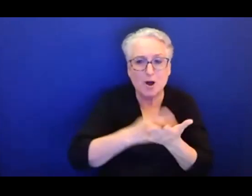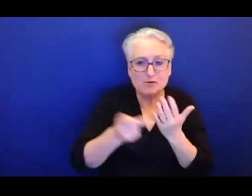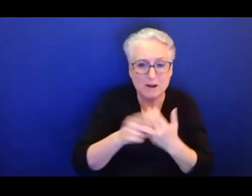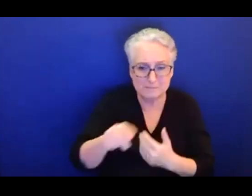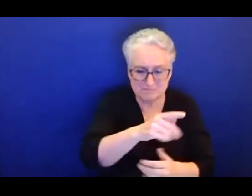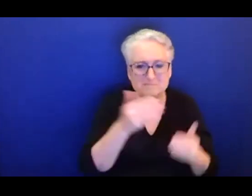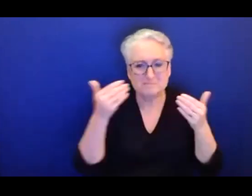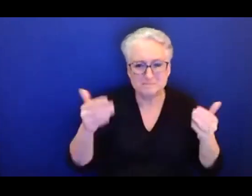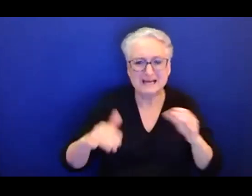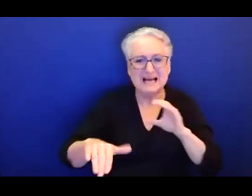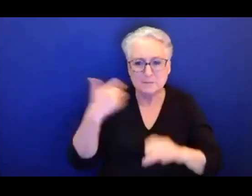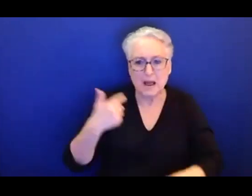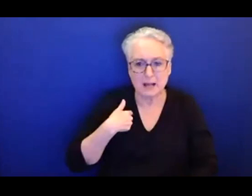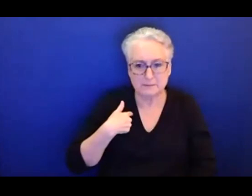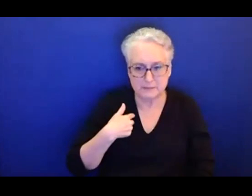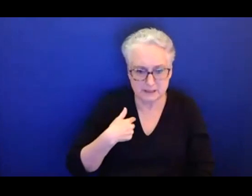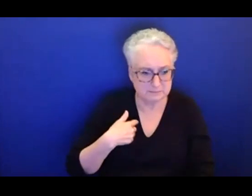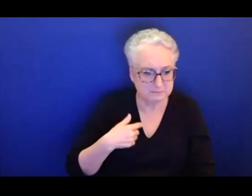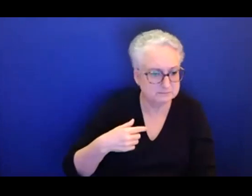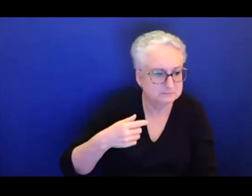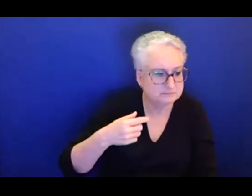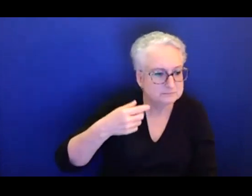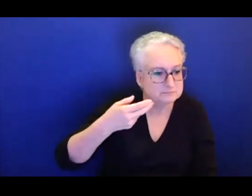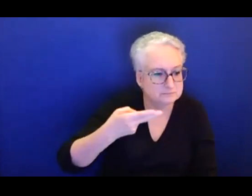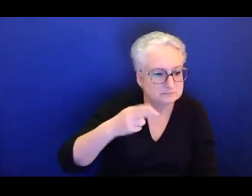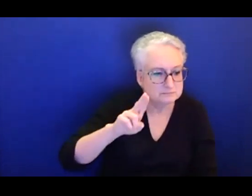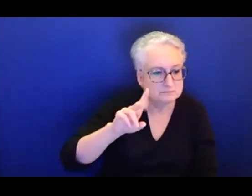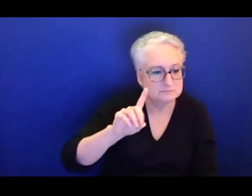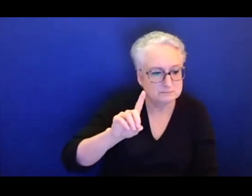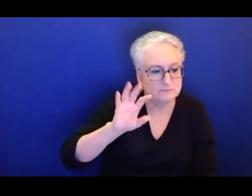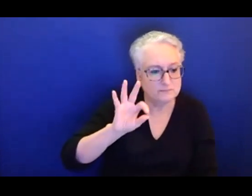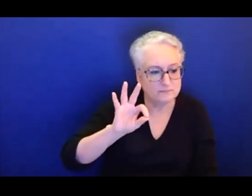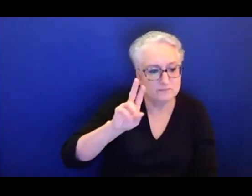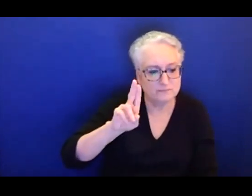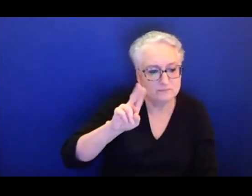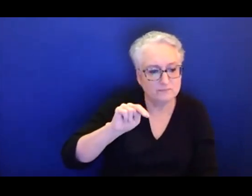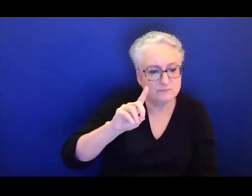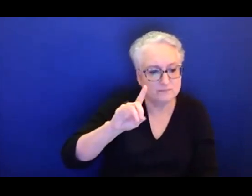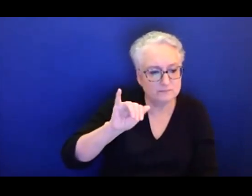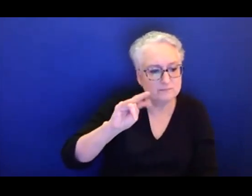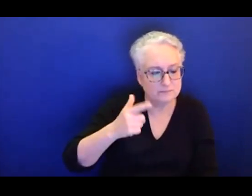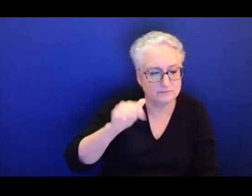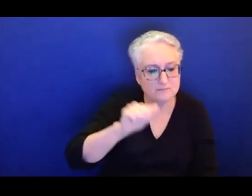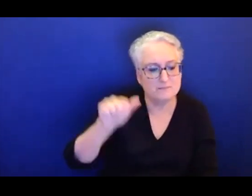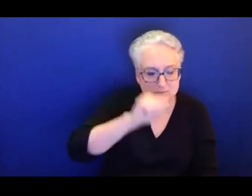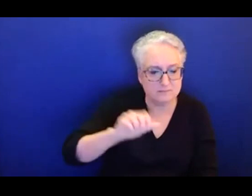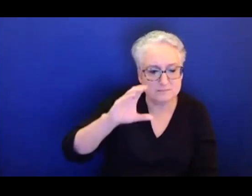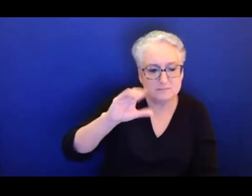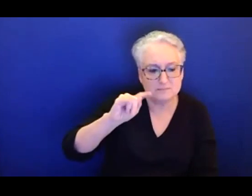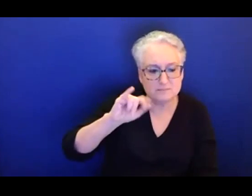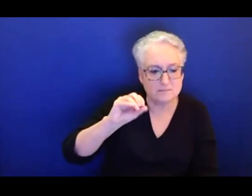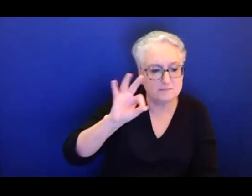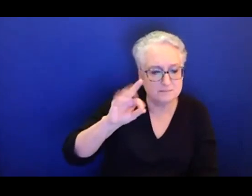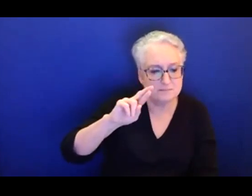hudfunding@cityofrochester.gov. If I can't answer the question, I'll pass it along to my colleagues and program managers that you've seen